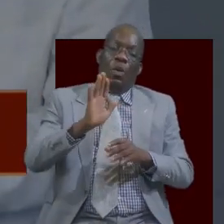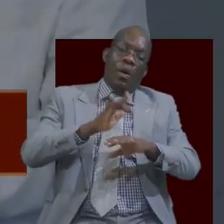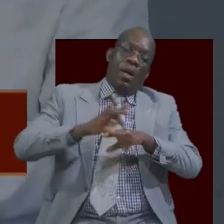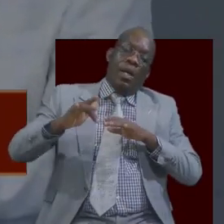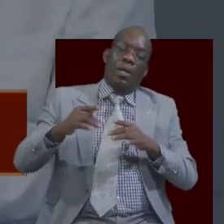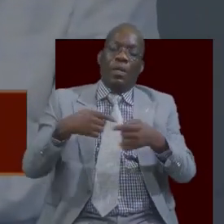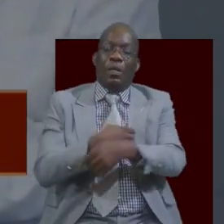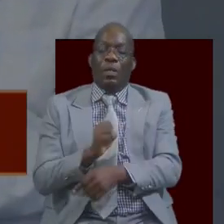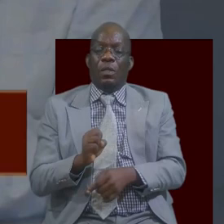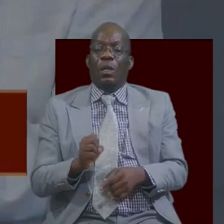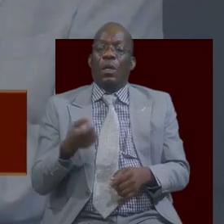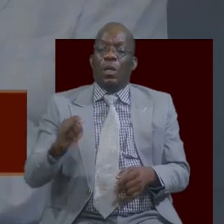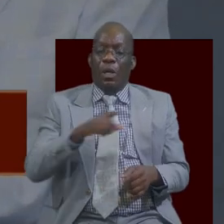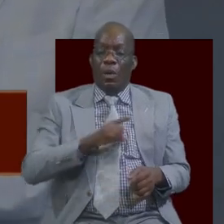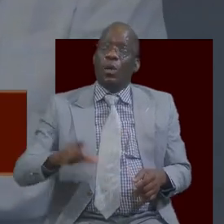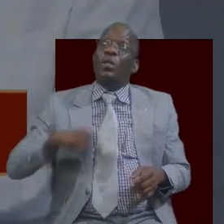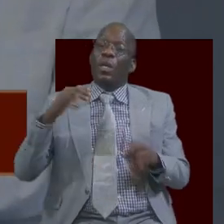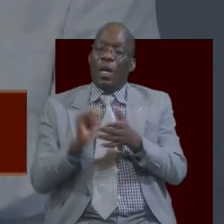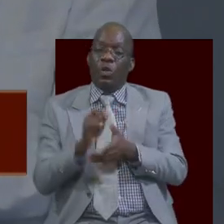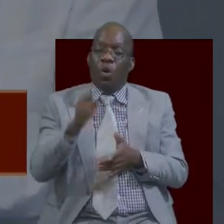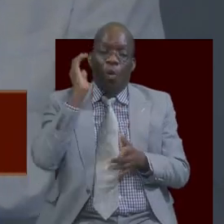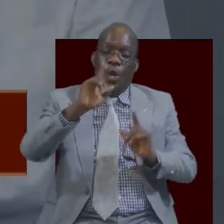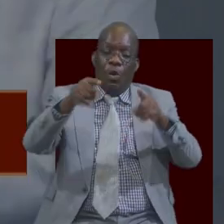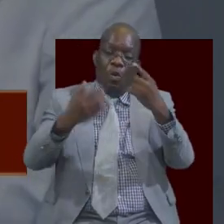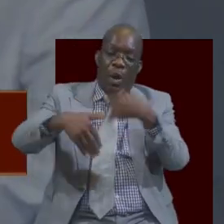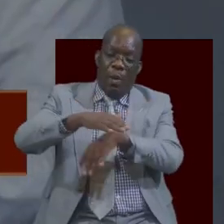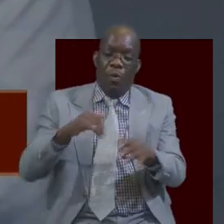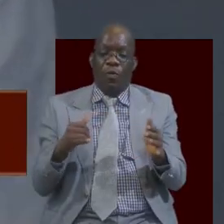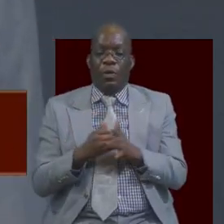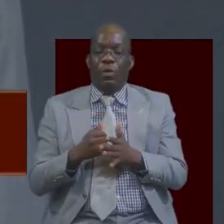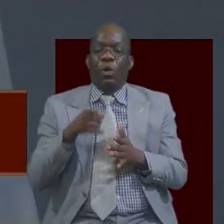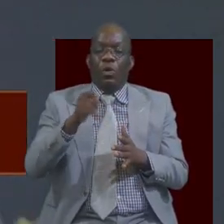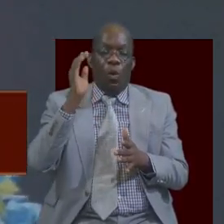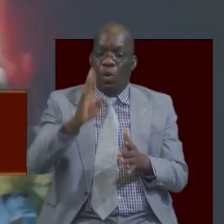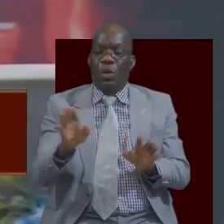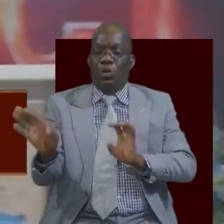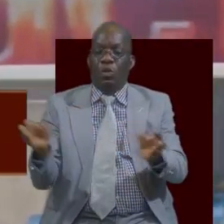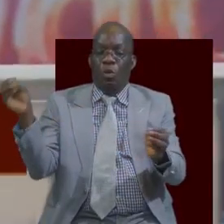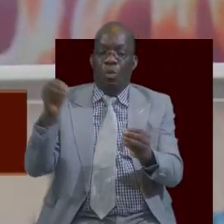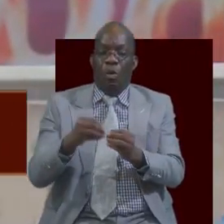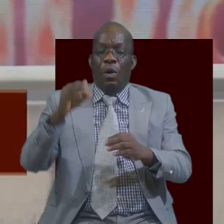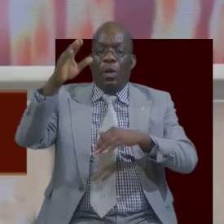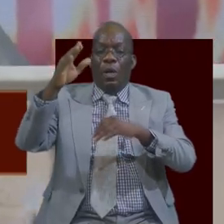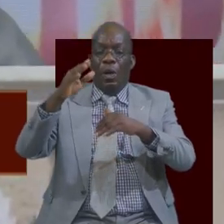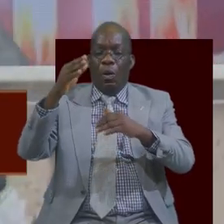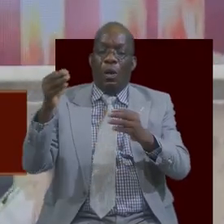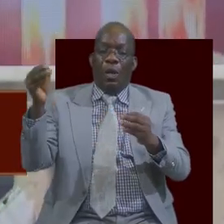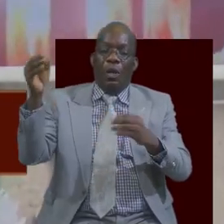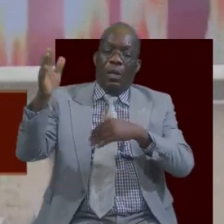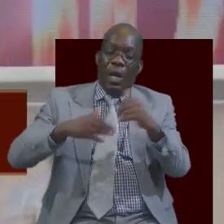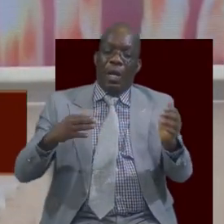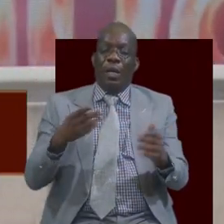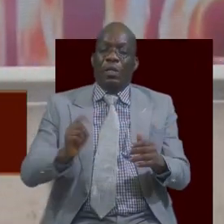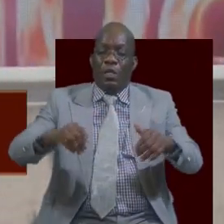will exceed. You will go beyond all that youthful zeal.